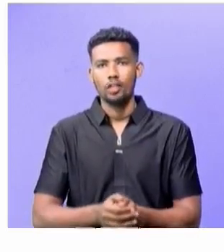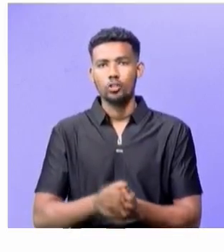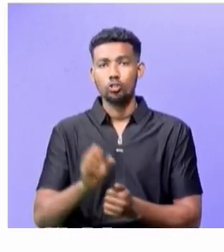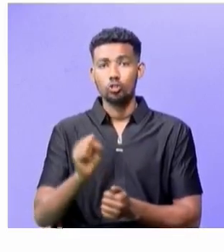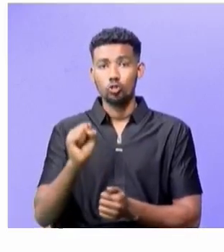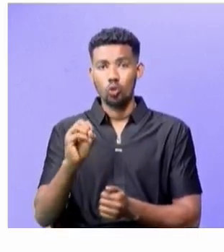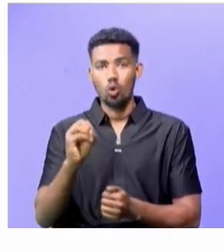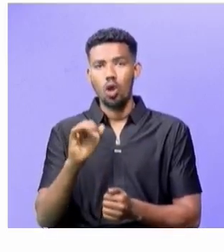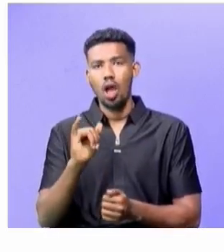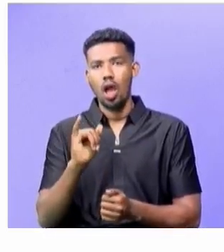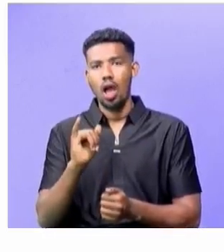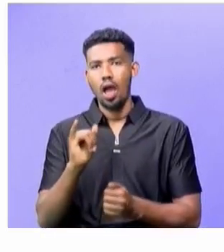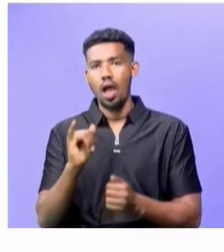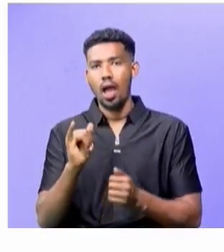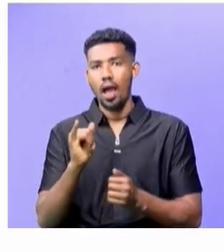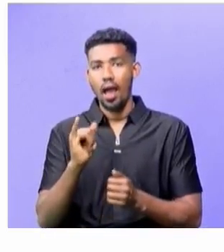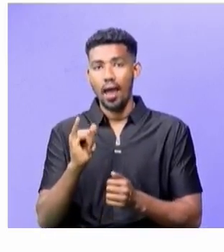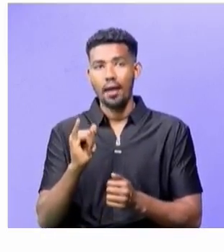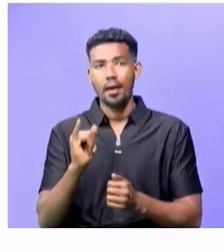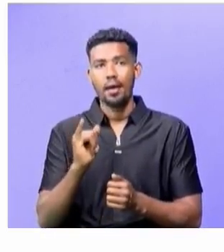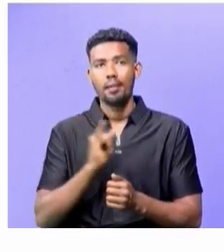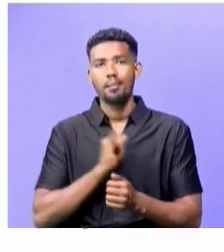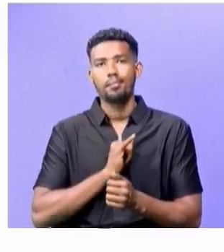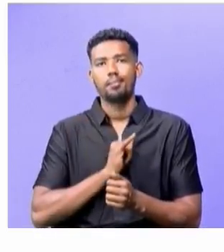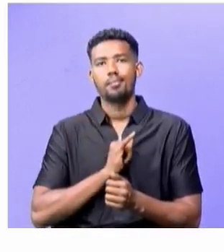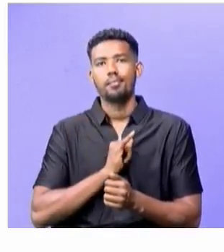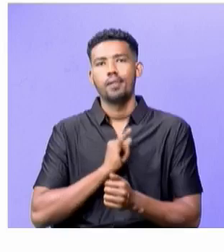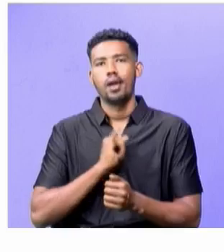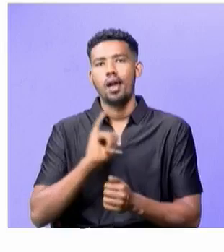It means I am